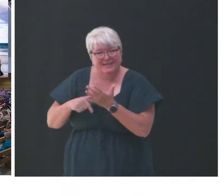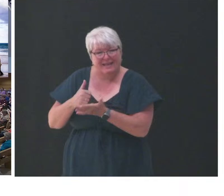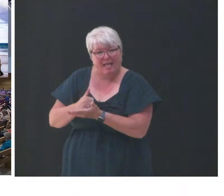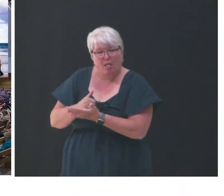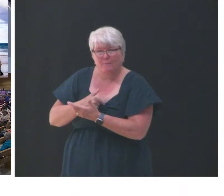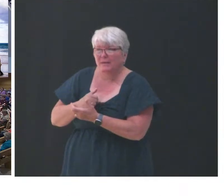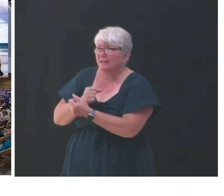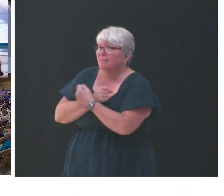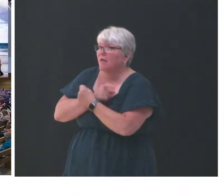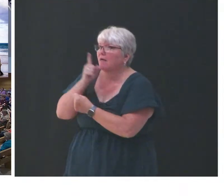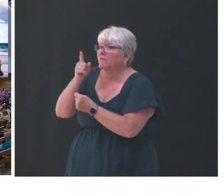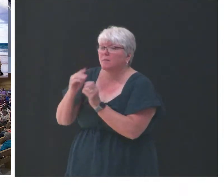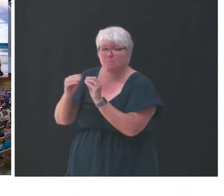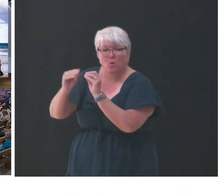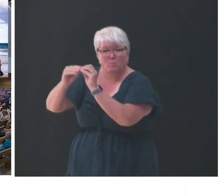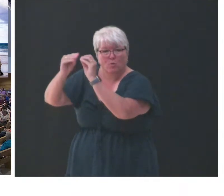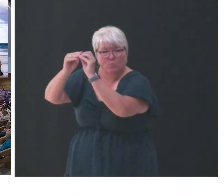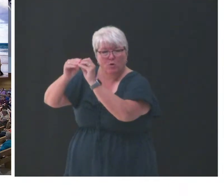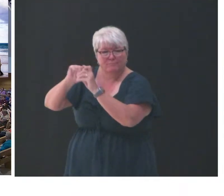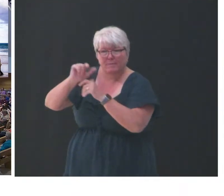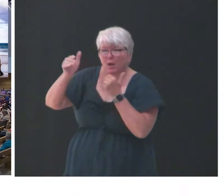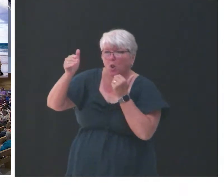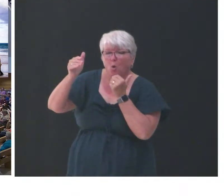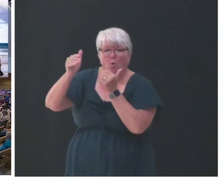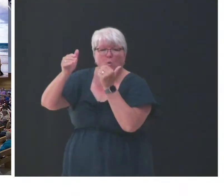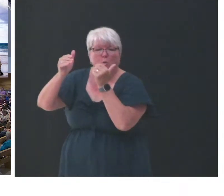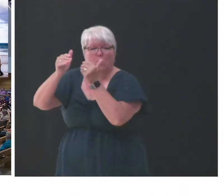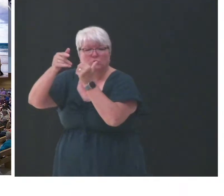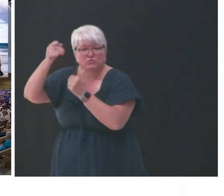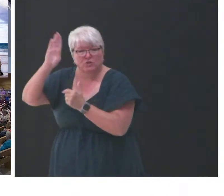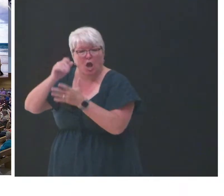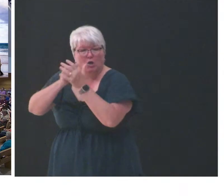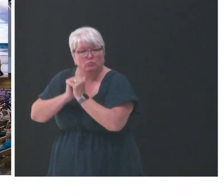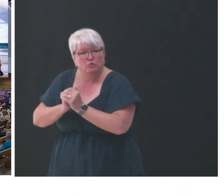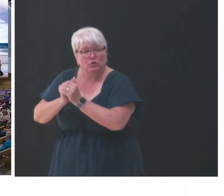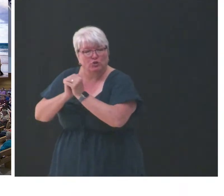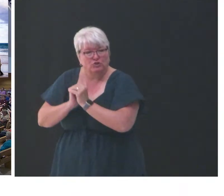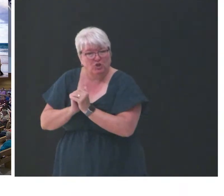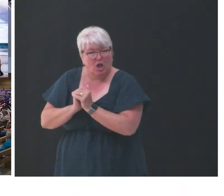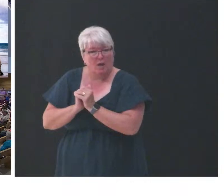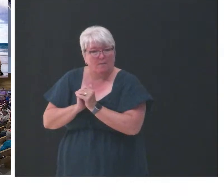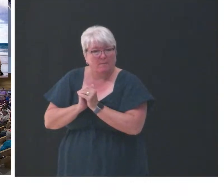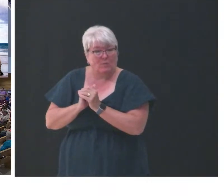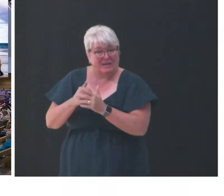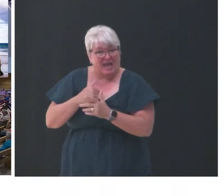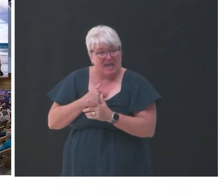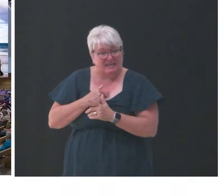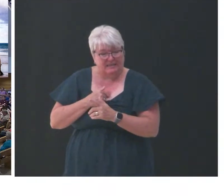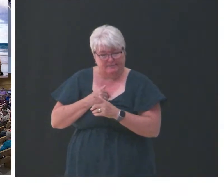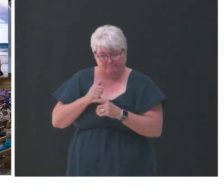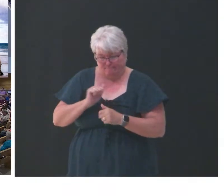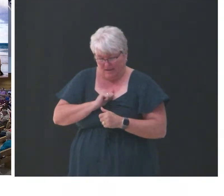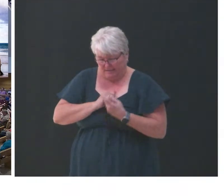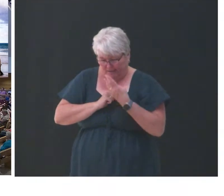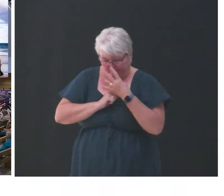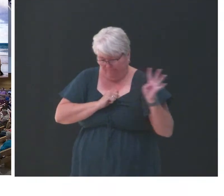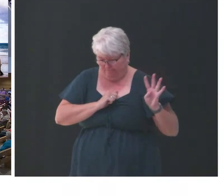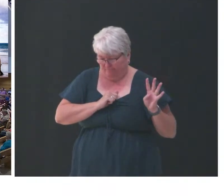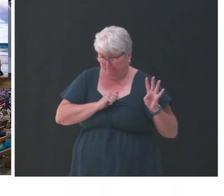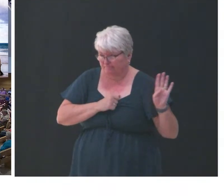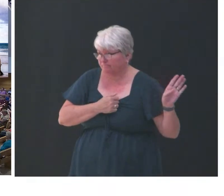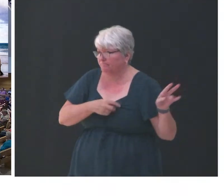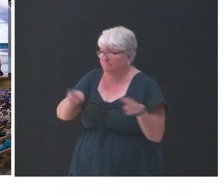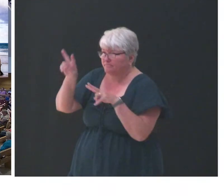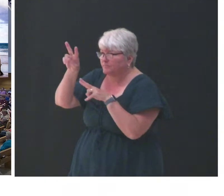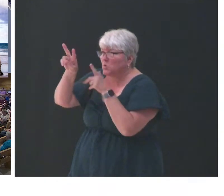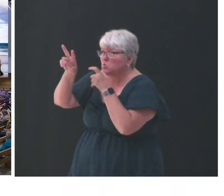him more and more. Those things draw me closer to God in worship. And when I can get past myself and get a